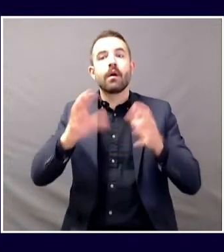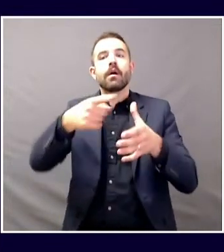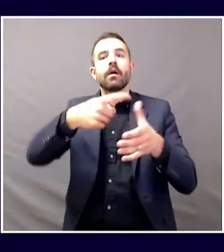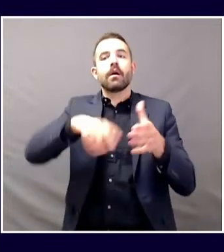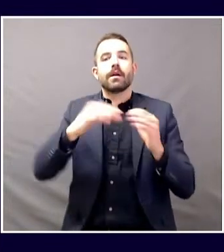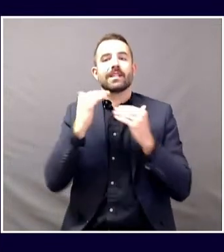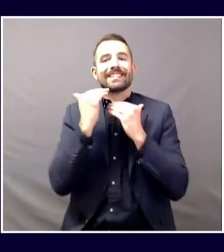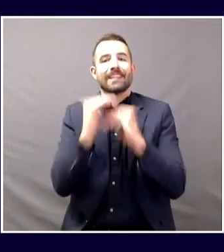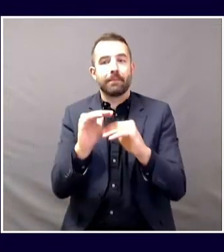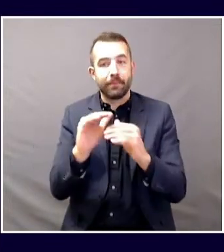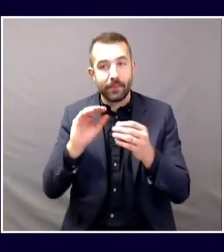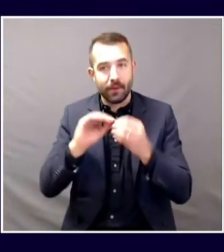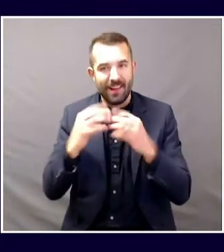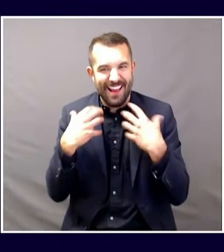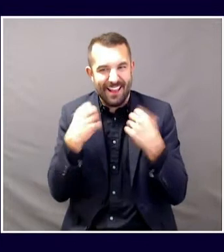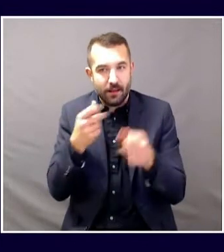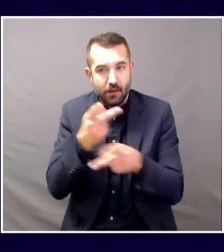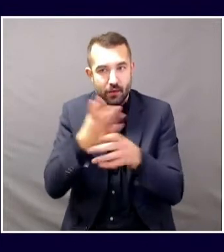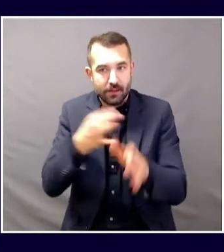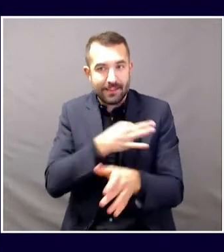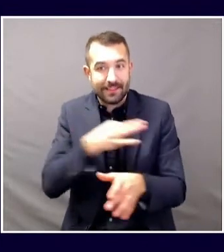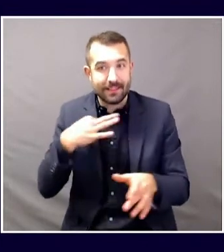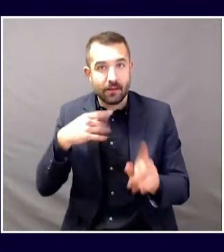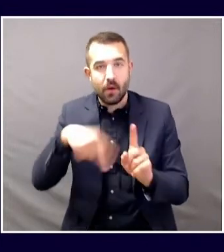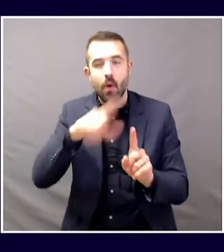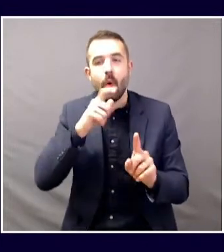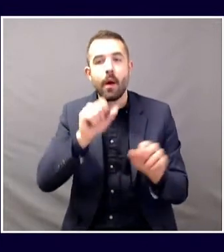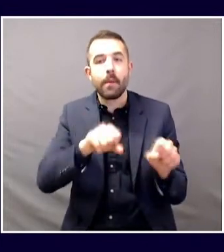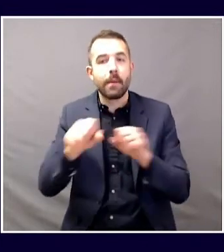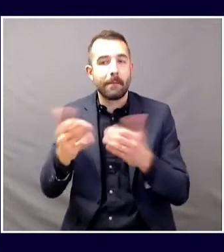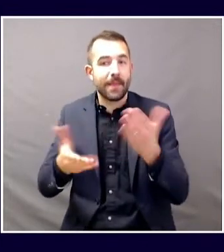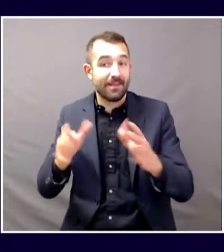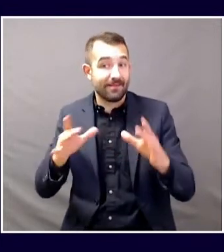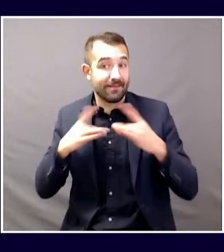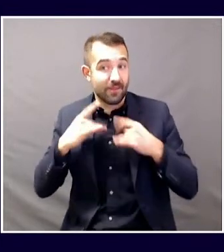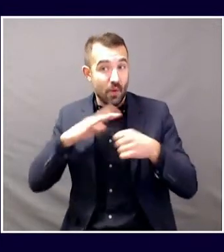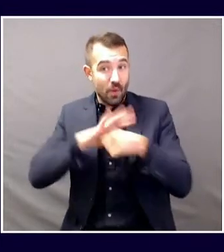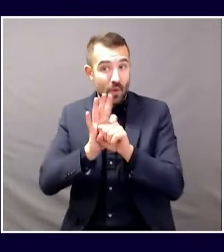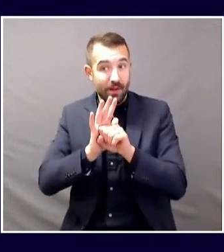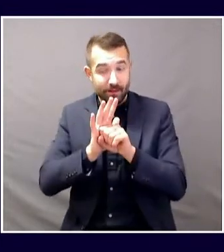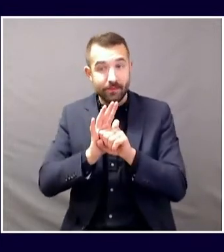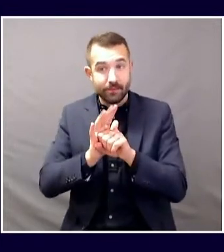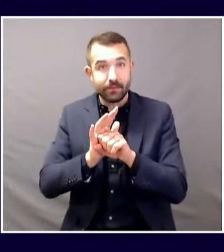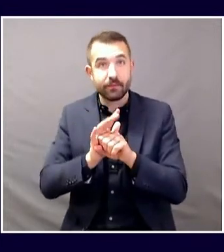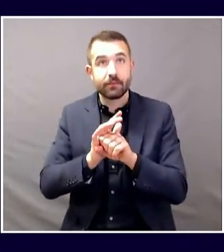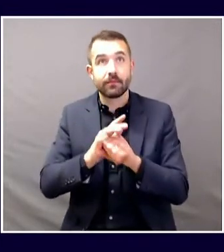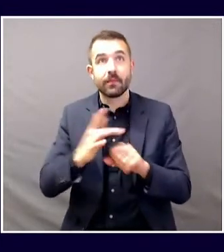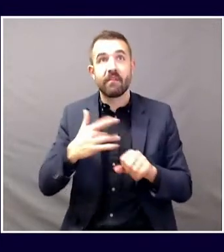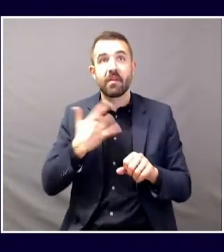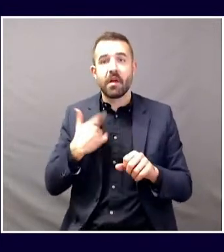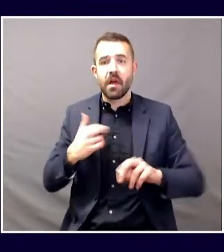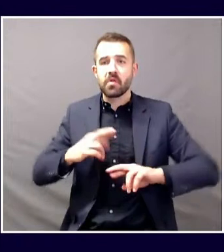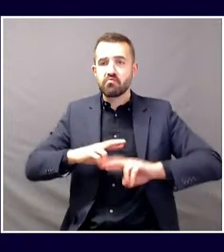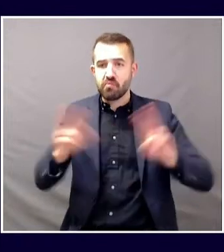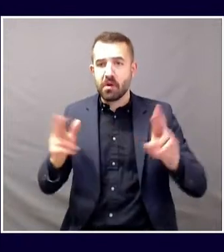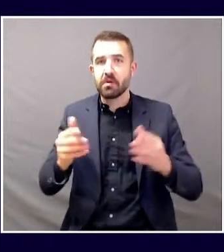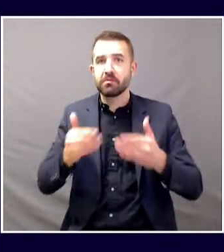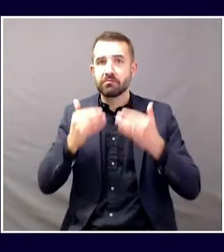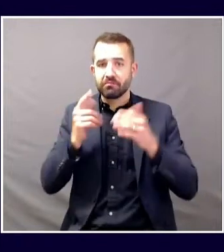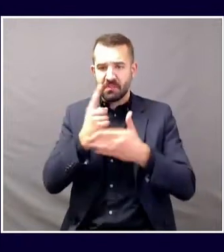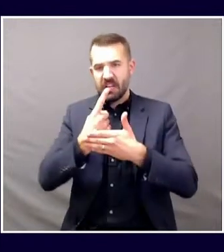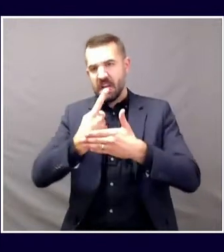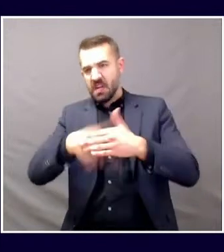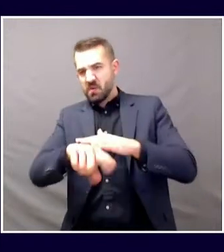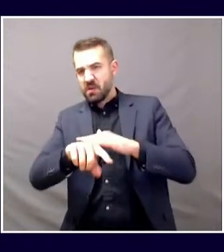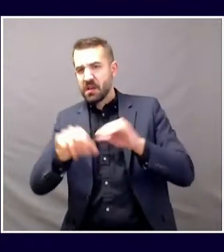exposed healthcare workers, potentially exposed. So that's why I felt that we would be ready for that. As we think about more